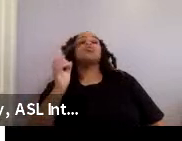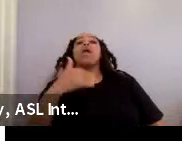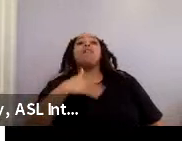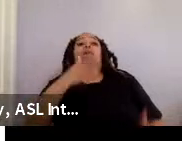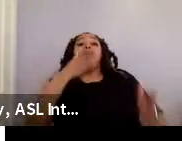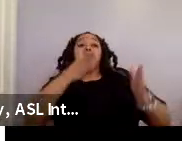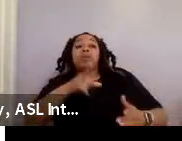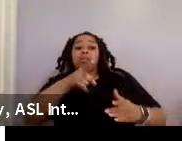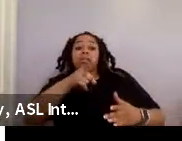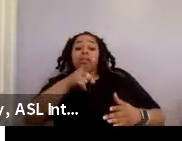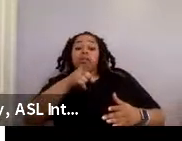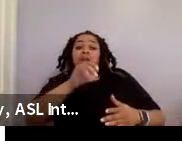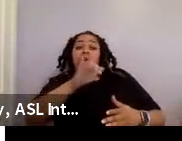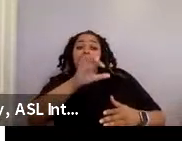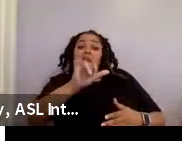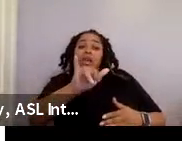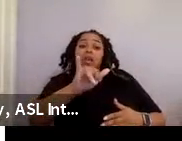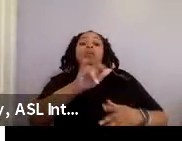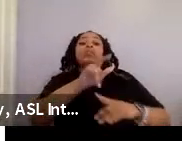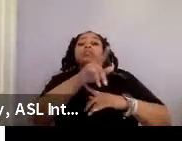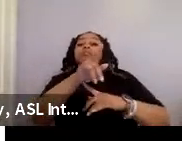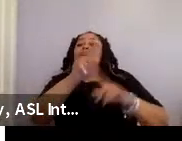kiosk satisfy